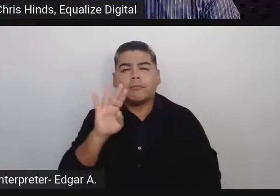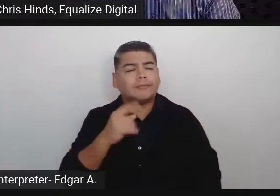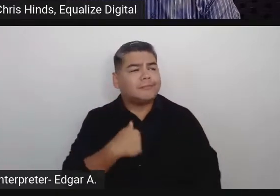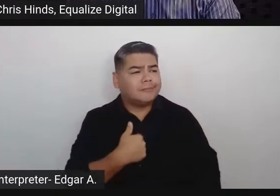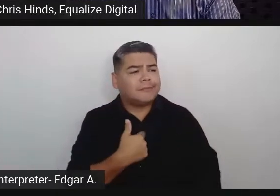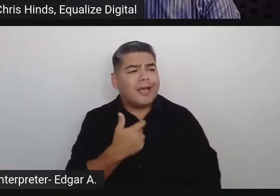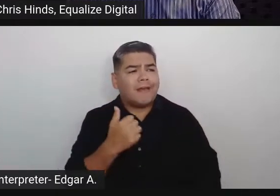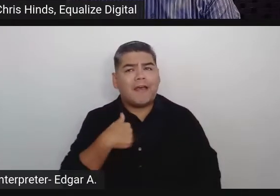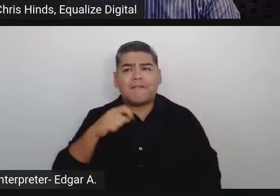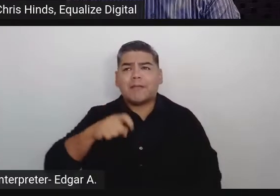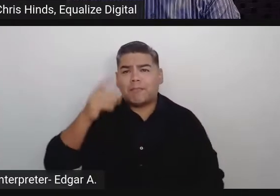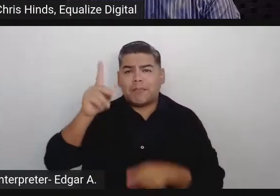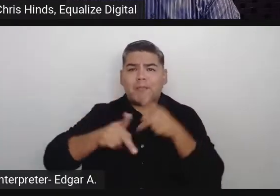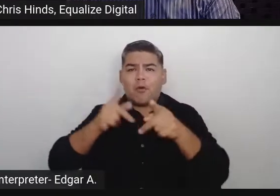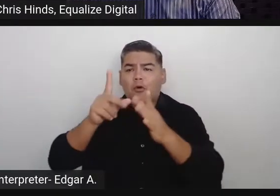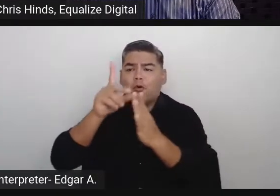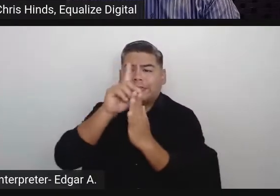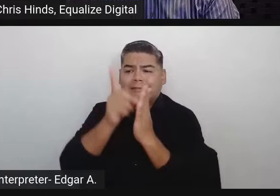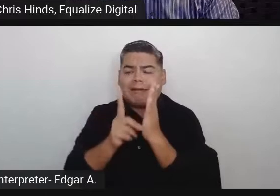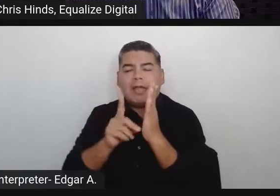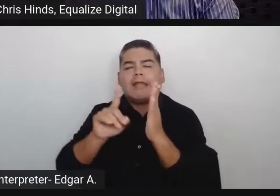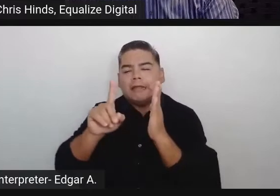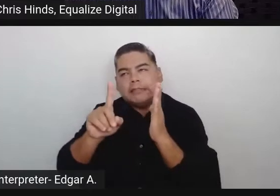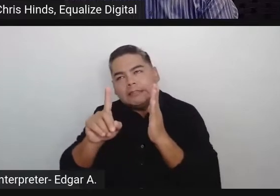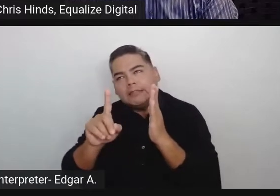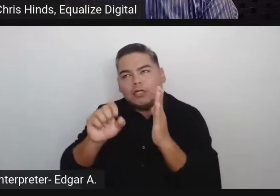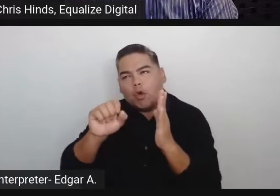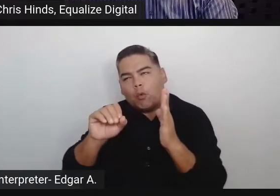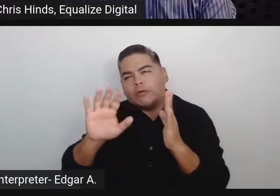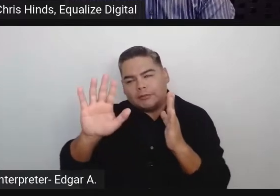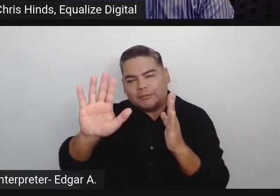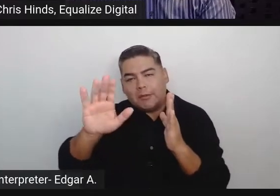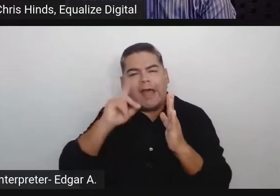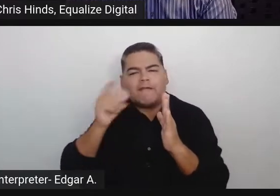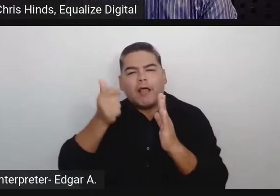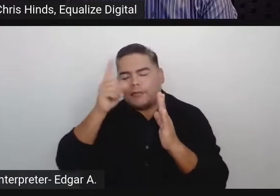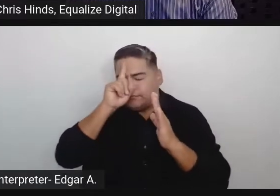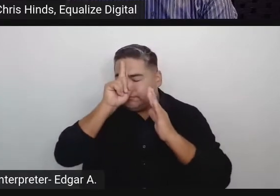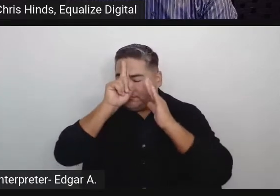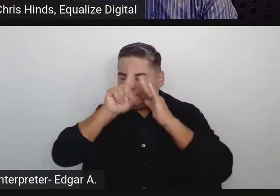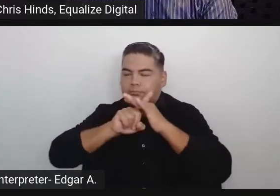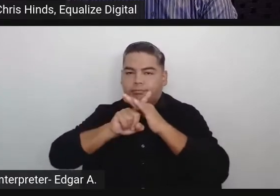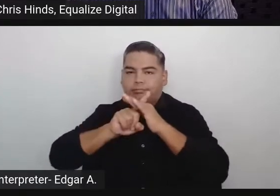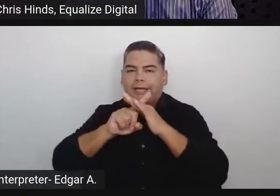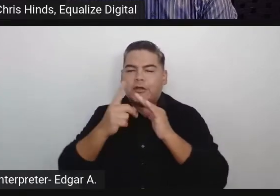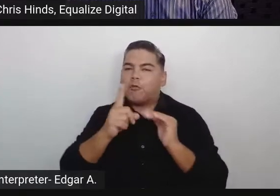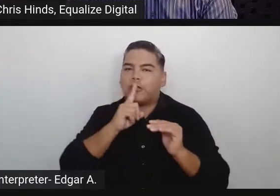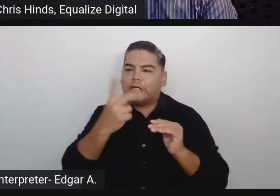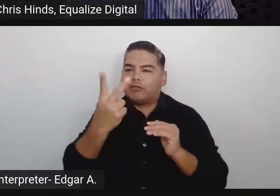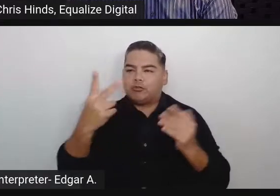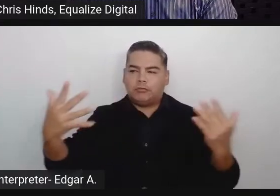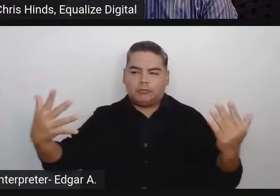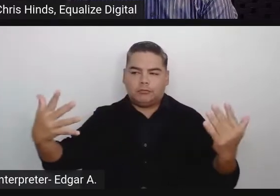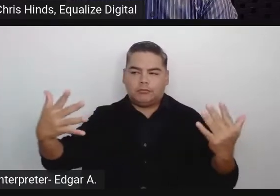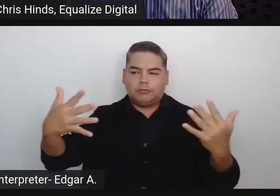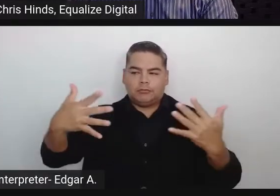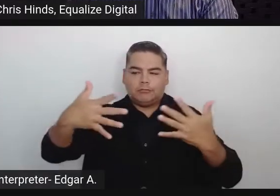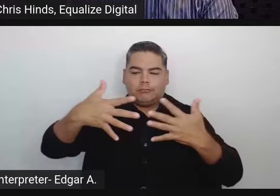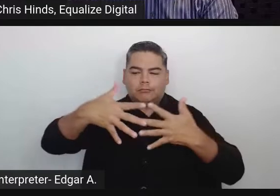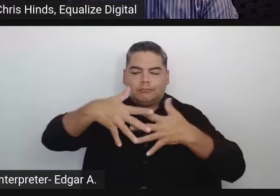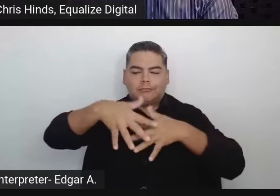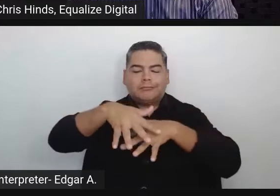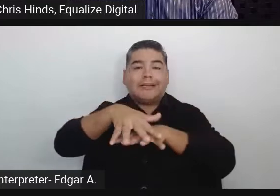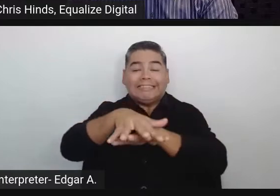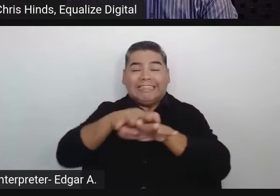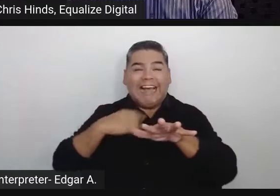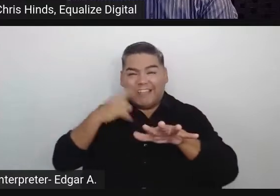so, and that actually brings up another question, and these two things are going to kind of weave together. I kind of had them in my head as two different topics, but let's weave